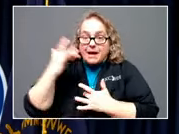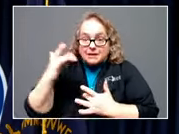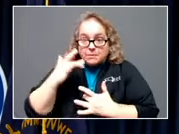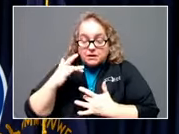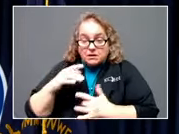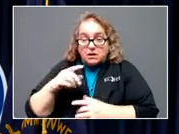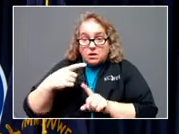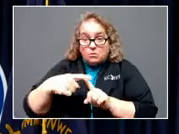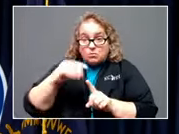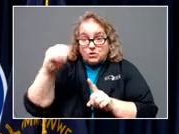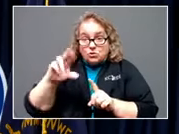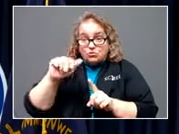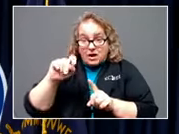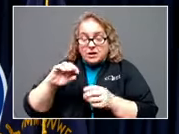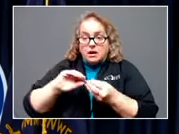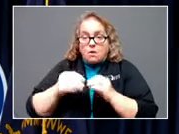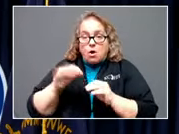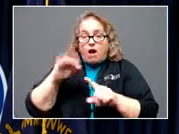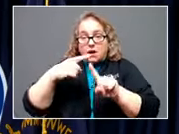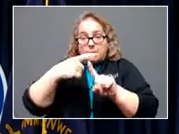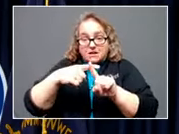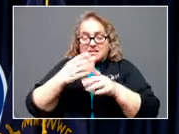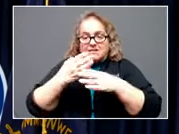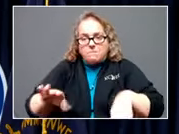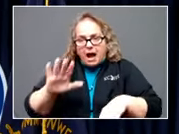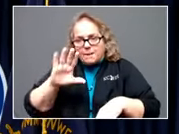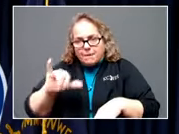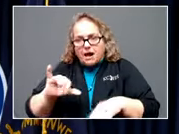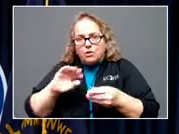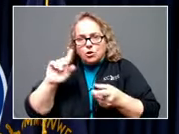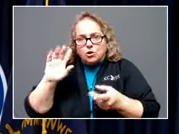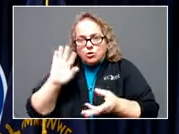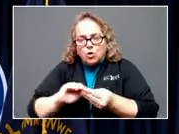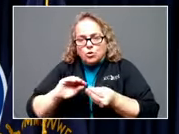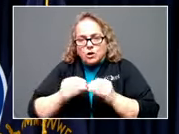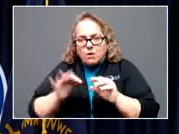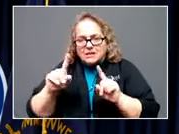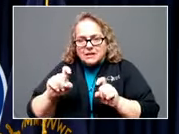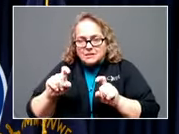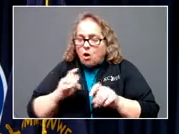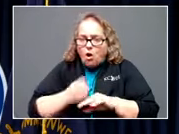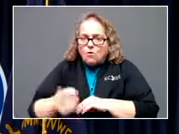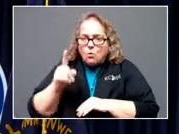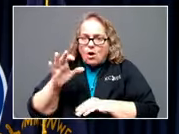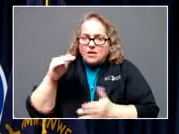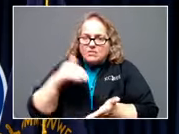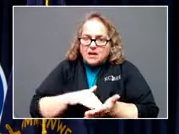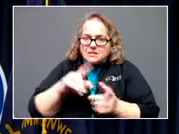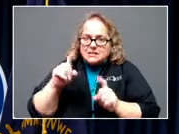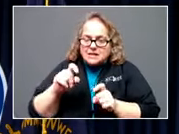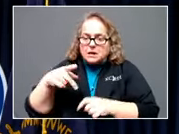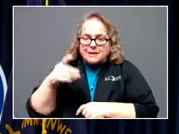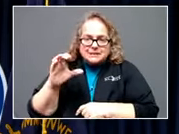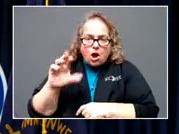tests divided by the total number of tests. We have well over 100,000 tests a day being done, PCR alone, and many, many